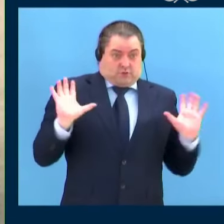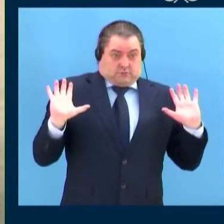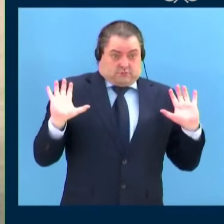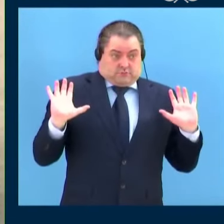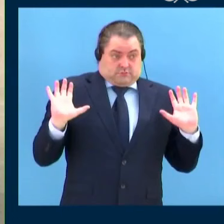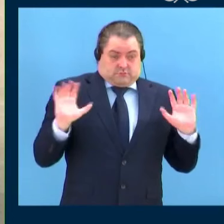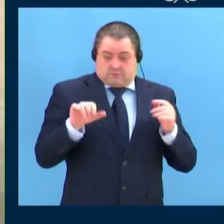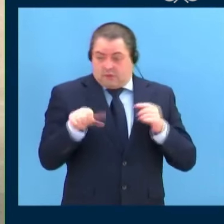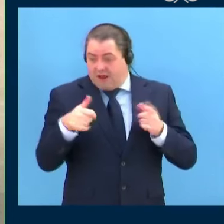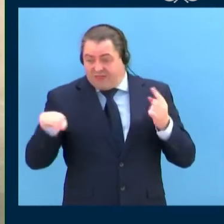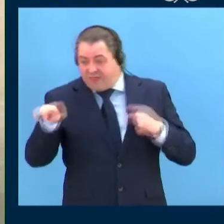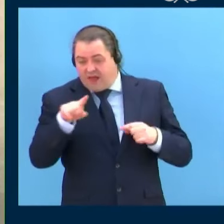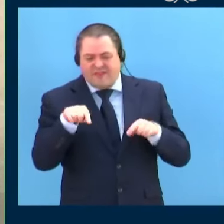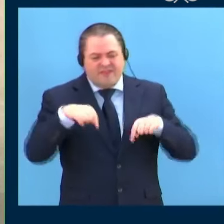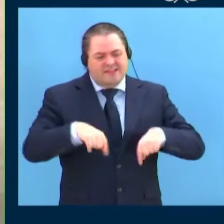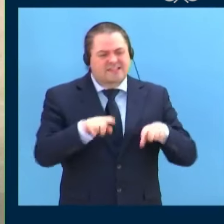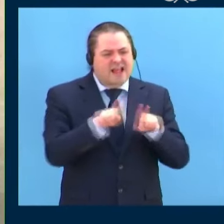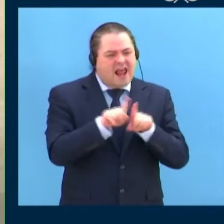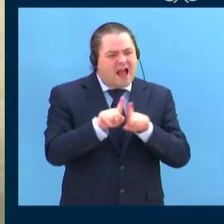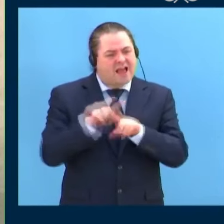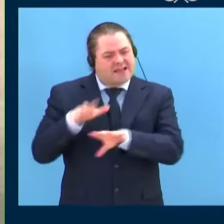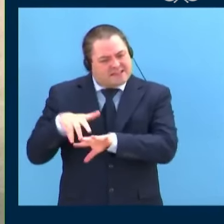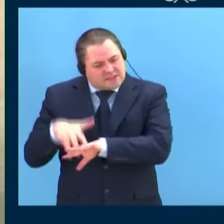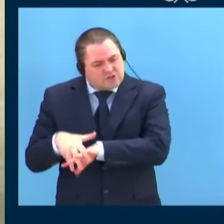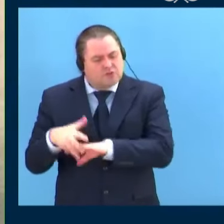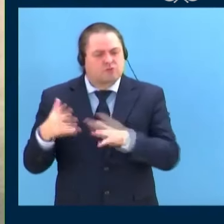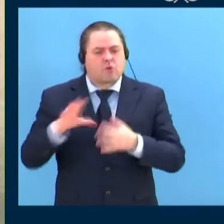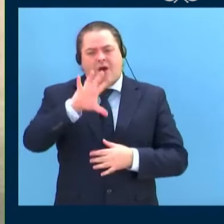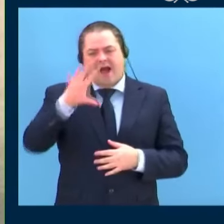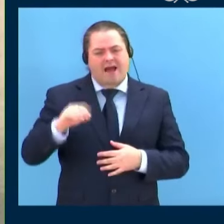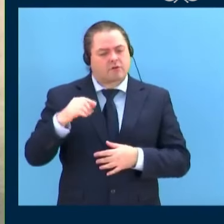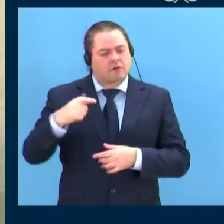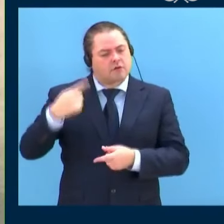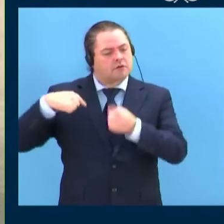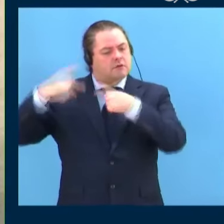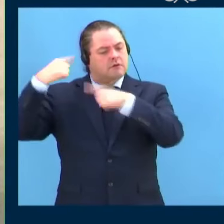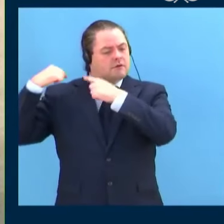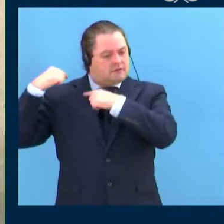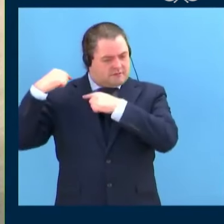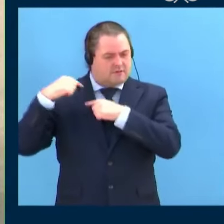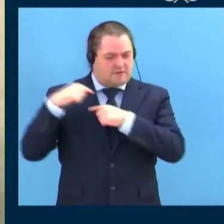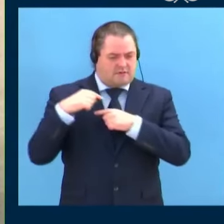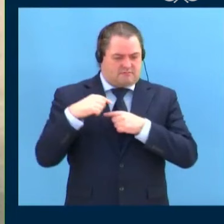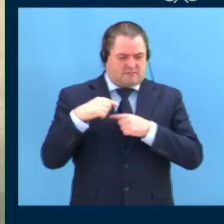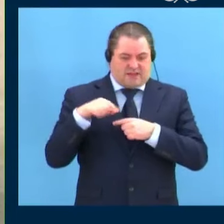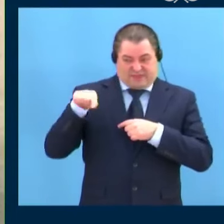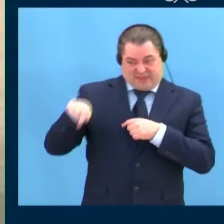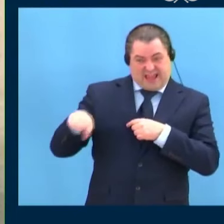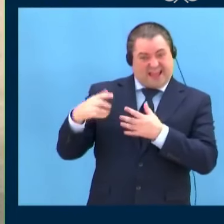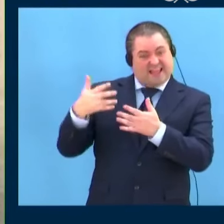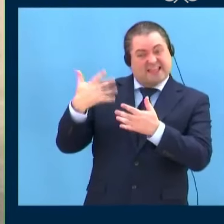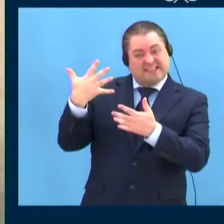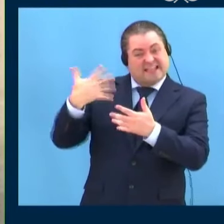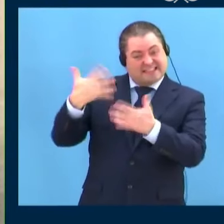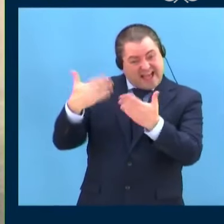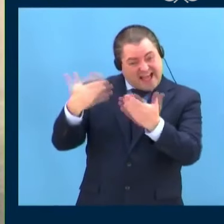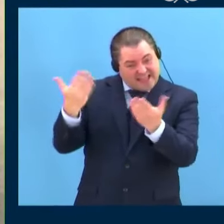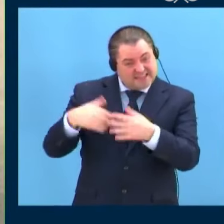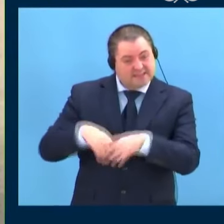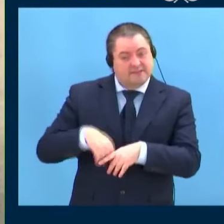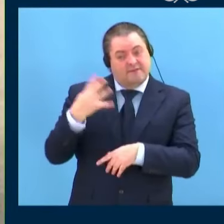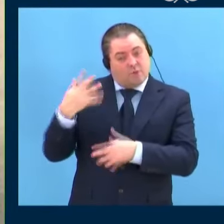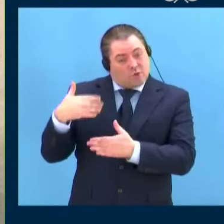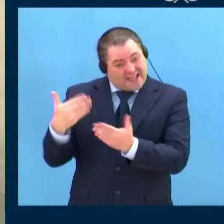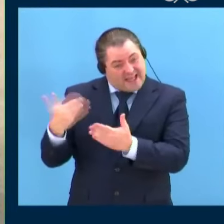for Indigenous peoples and people of African descent that consists of forums of 10 days and 4 days,